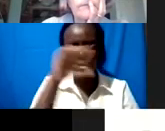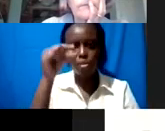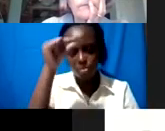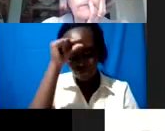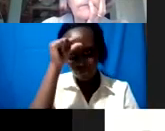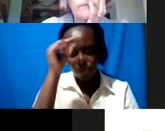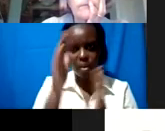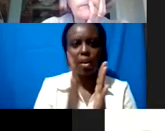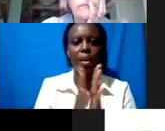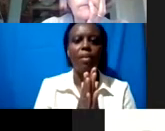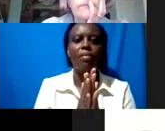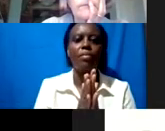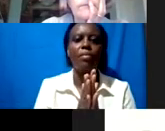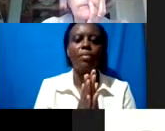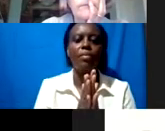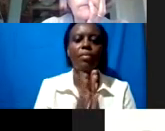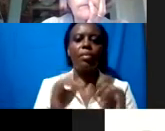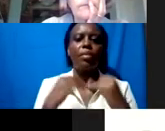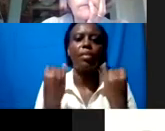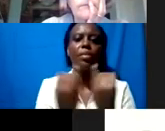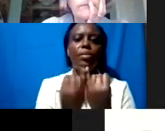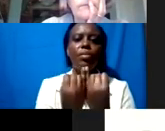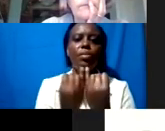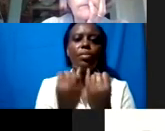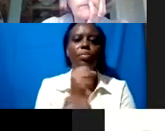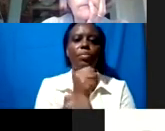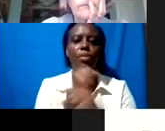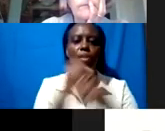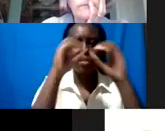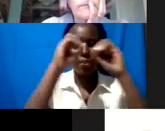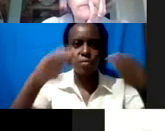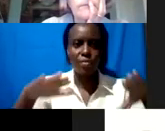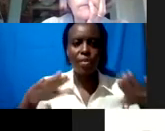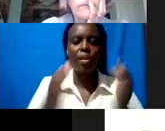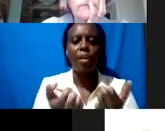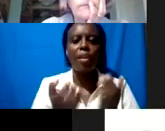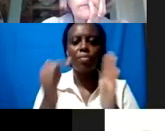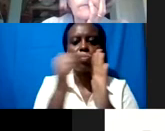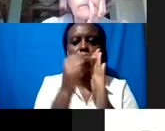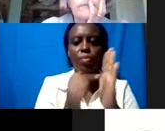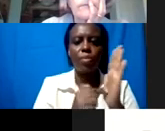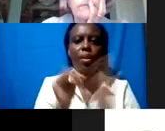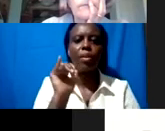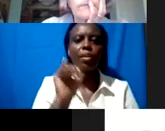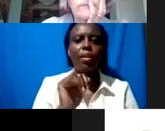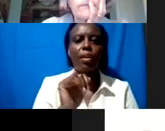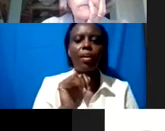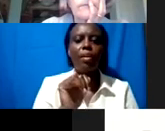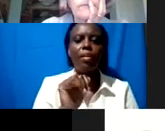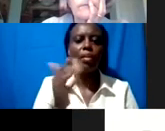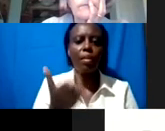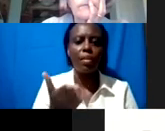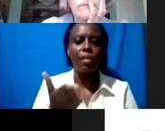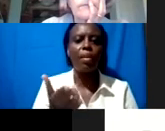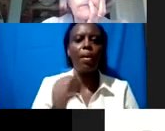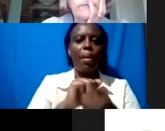and institutions that protect devolution, I need to point out that there are